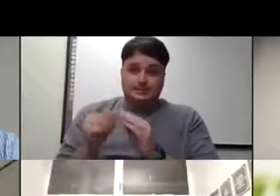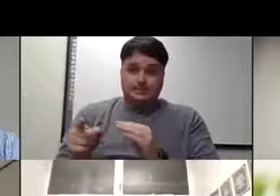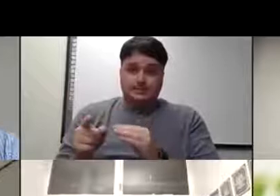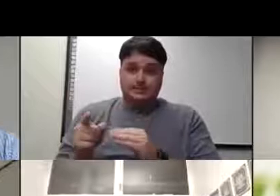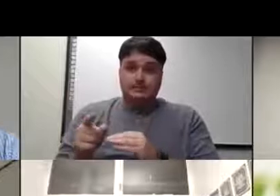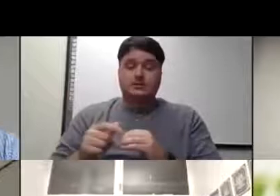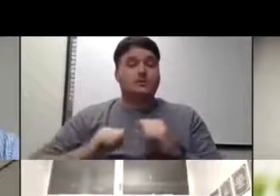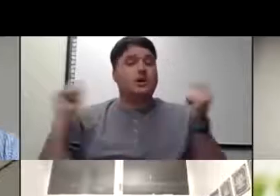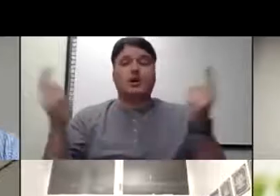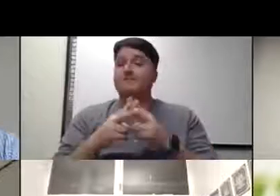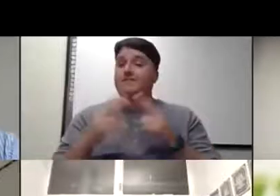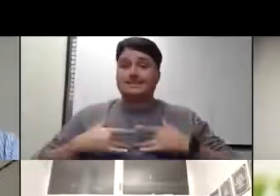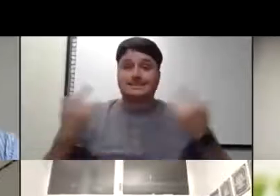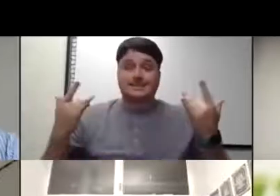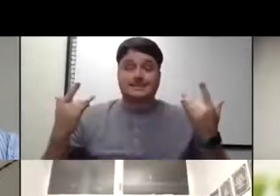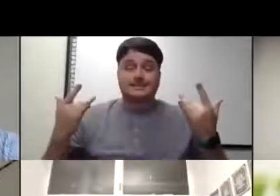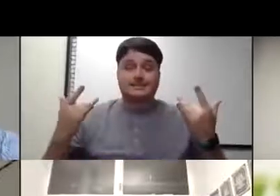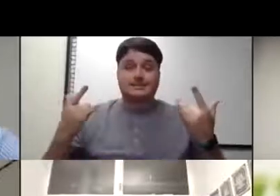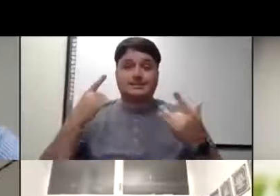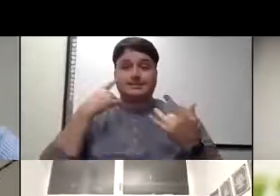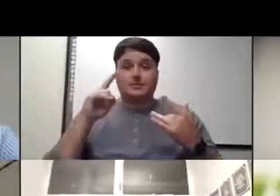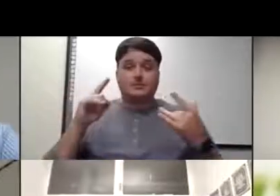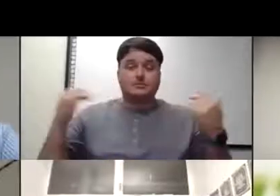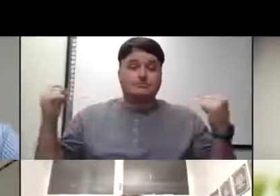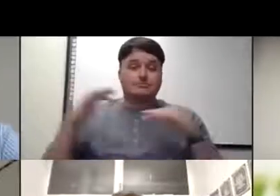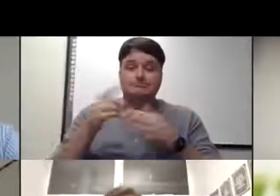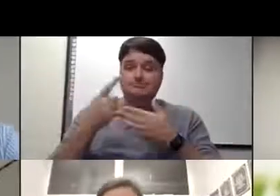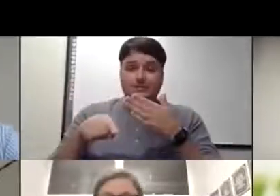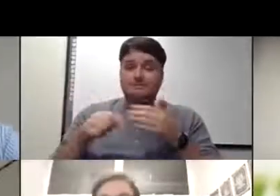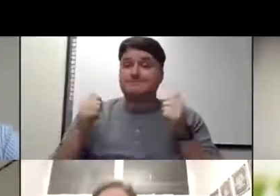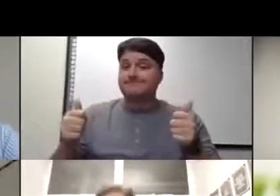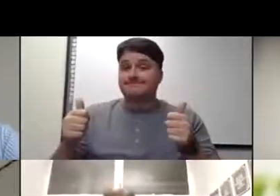are all super excited for break next week. That's all I've got.